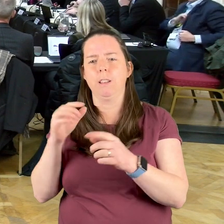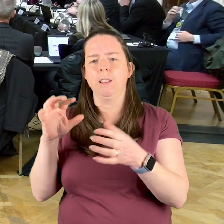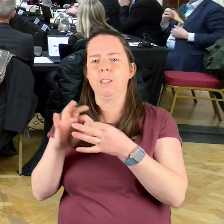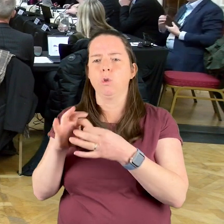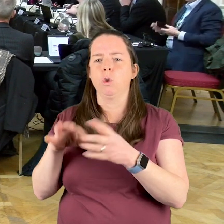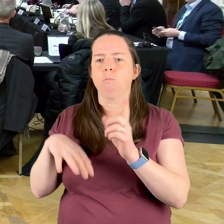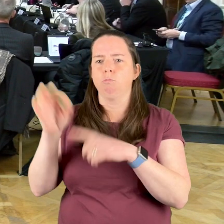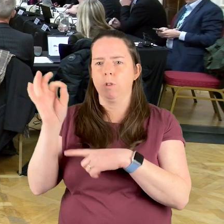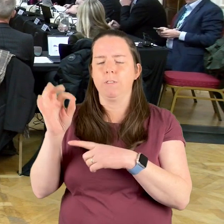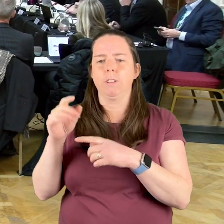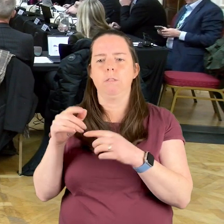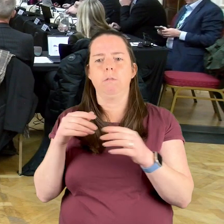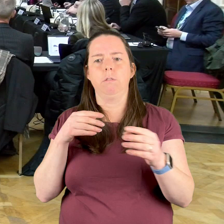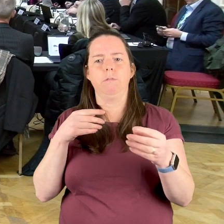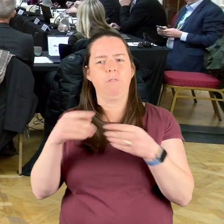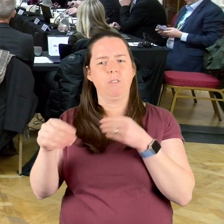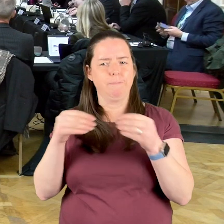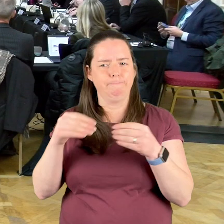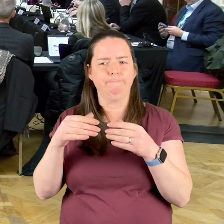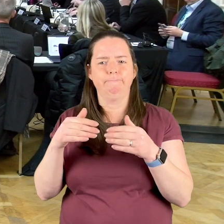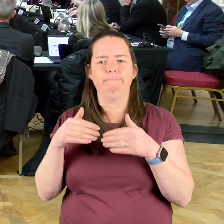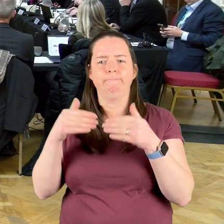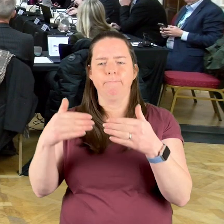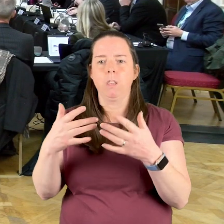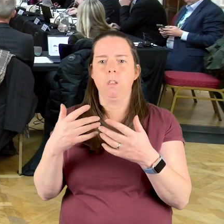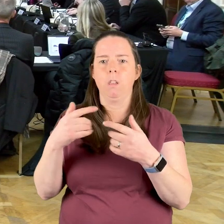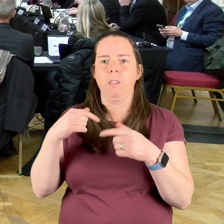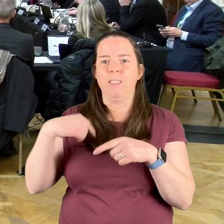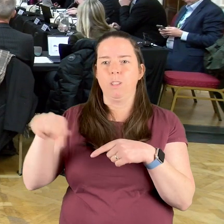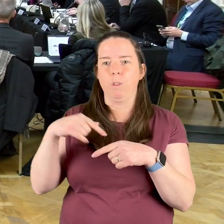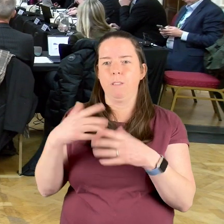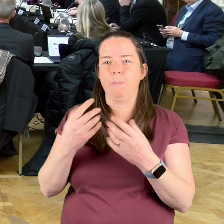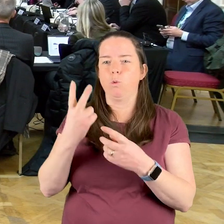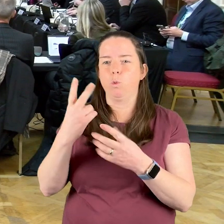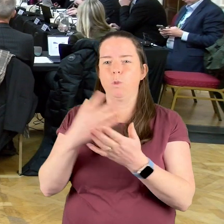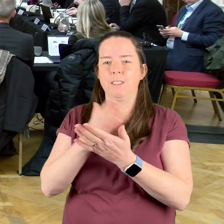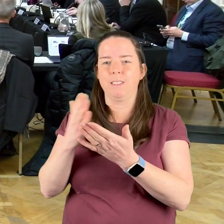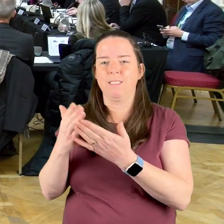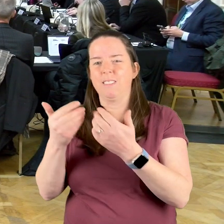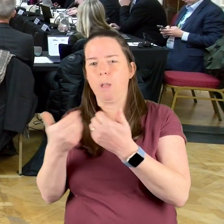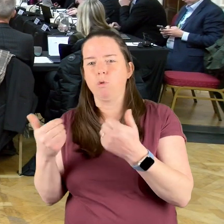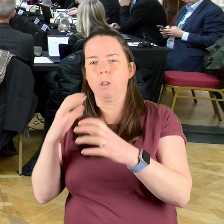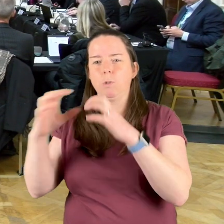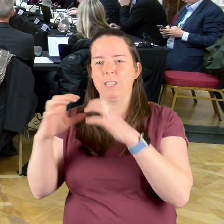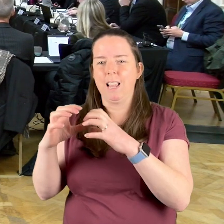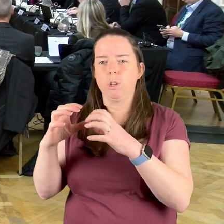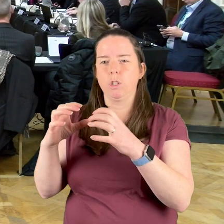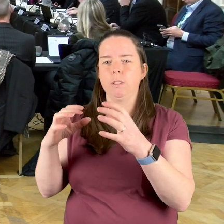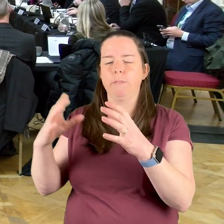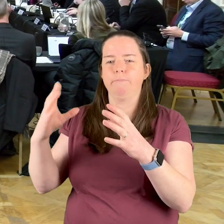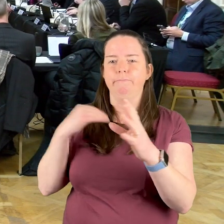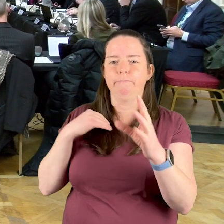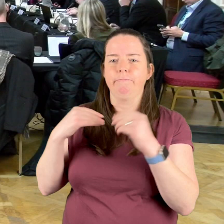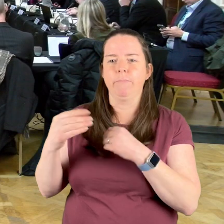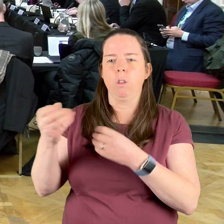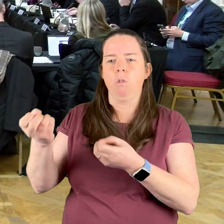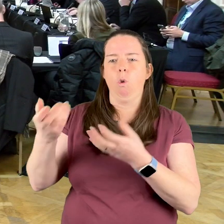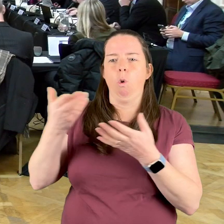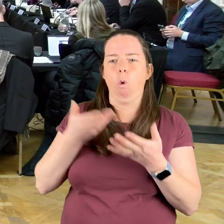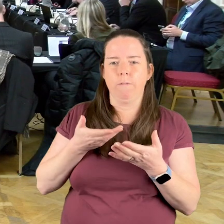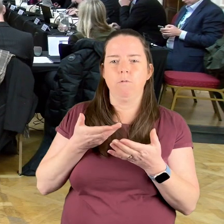the improvements. It's a very movable feast. This week alone, we've had two separate